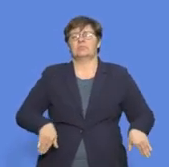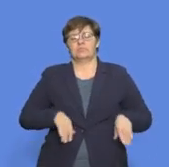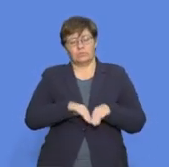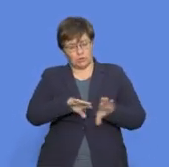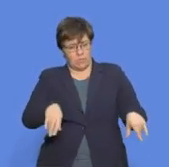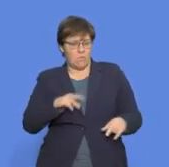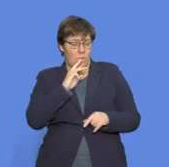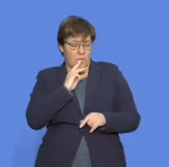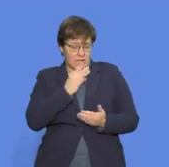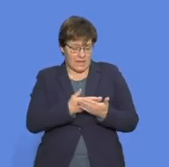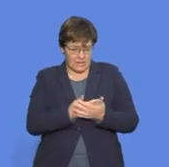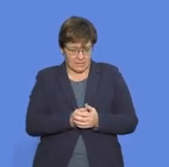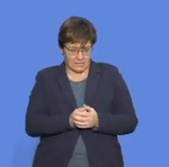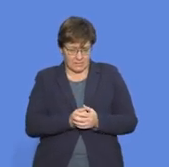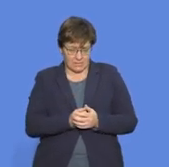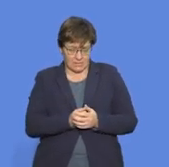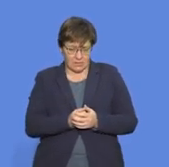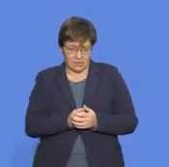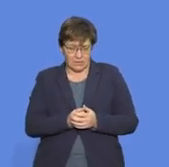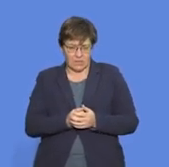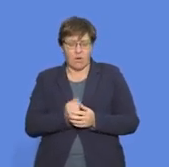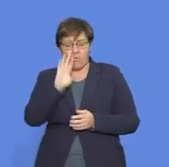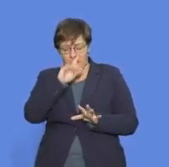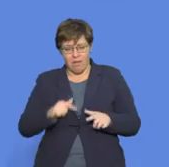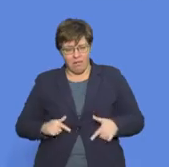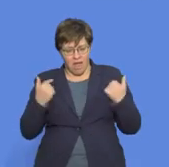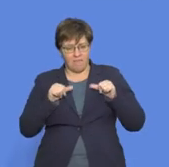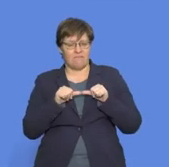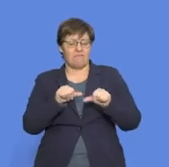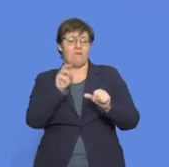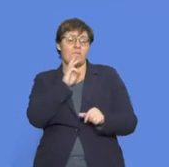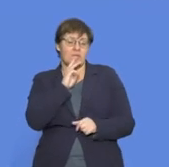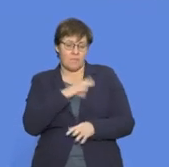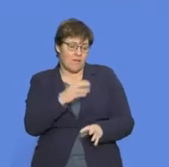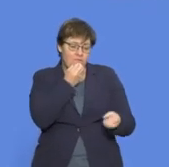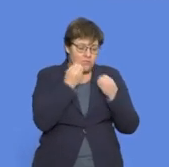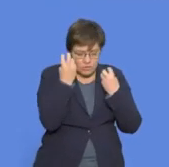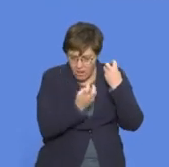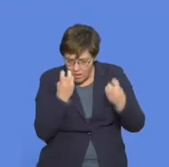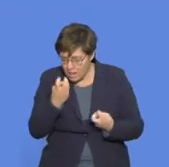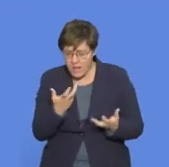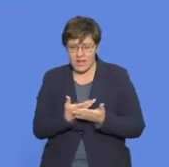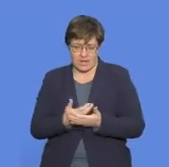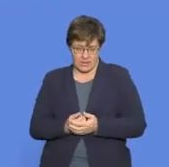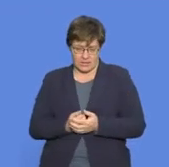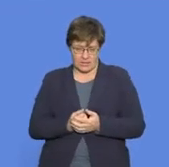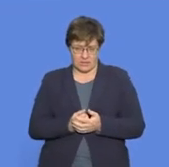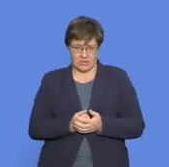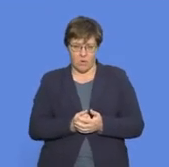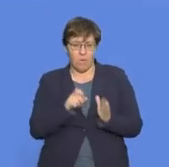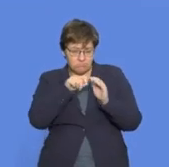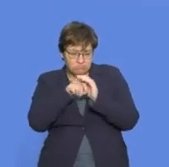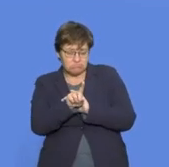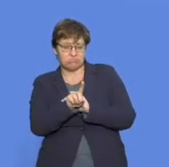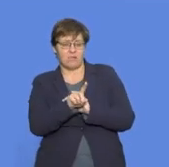swimming possibly in the water. Remember, they need to now survive in water. They need to go and find food. They need to go or get away